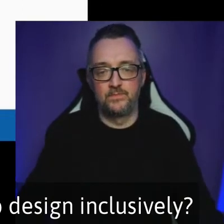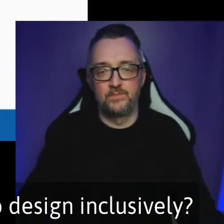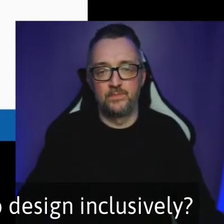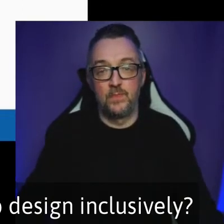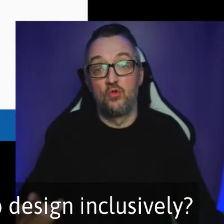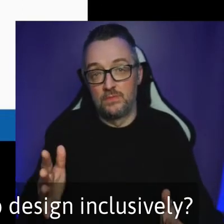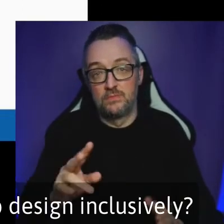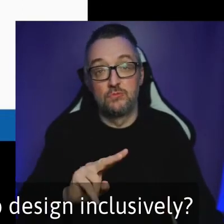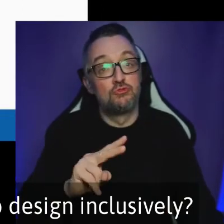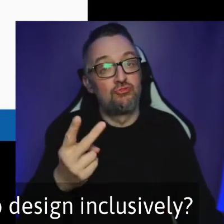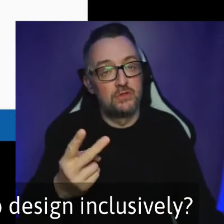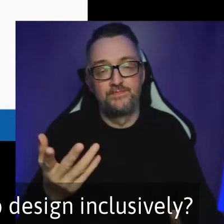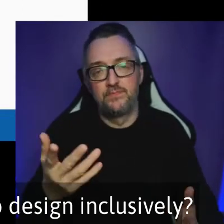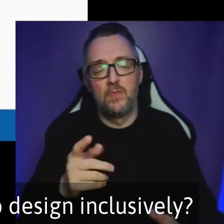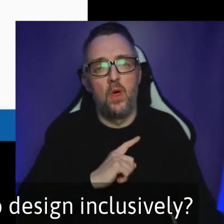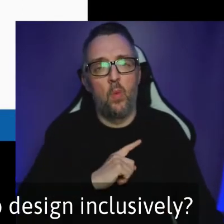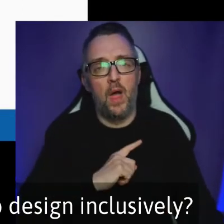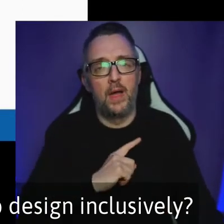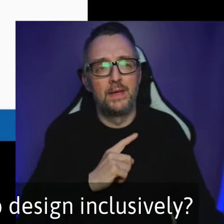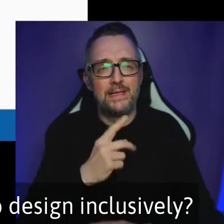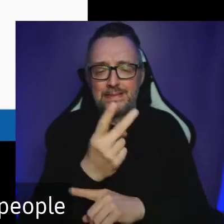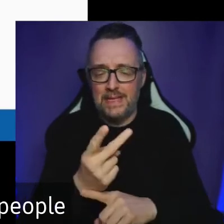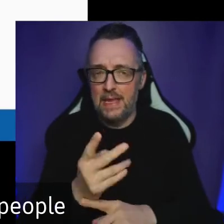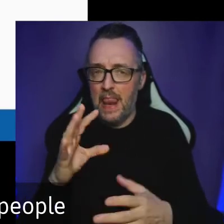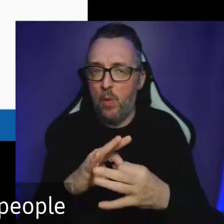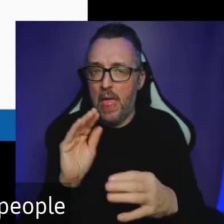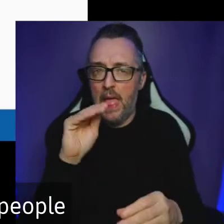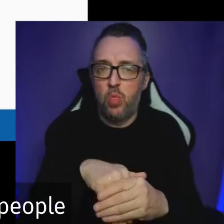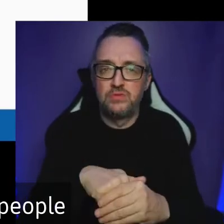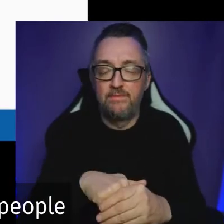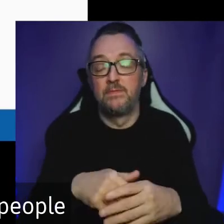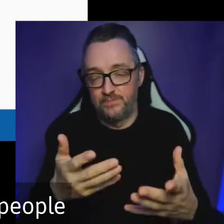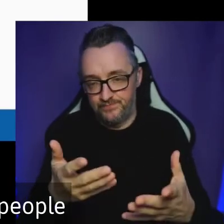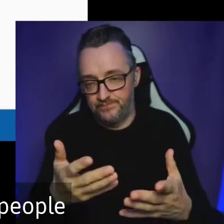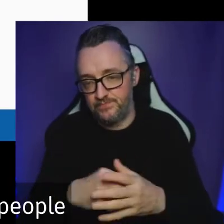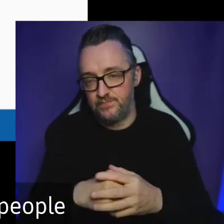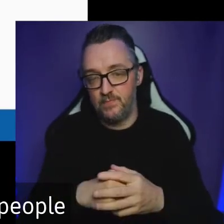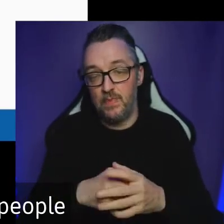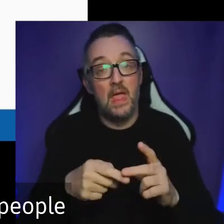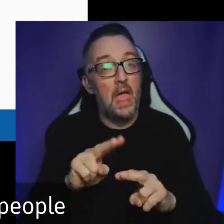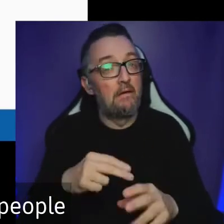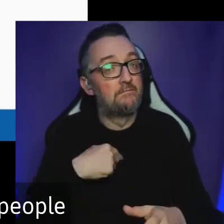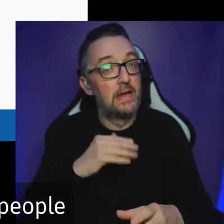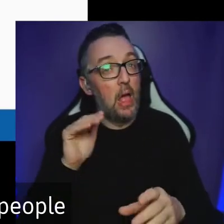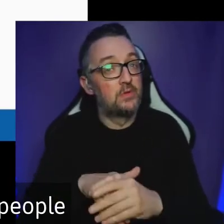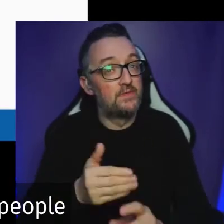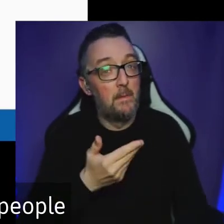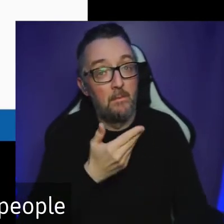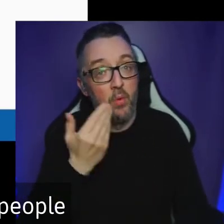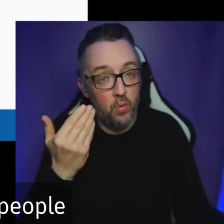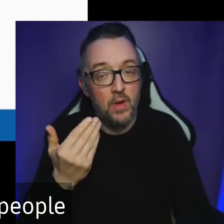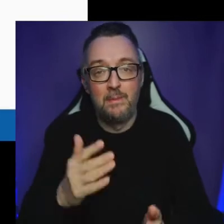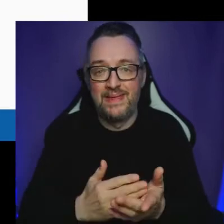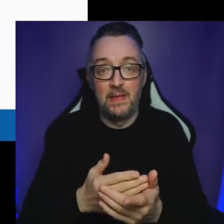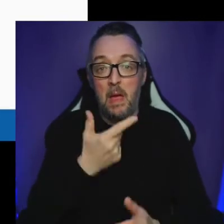Flipping that a little bit more, why do we need to design inclusively? Well, if we don't, then we are at risk of